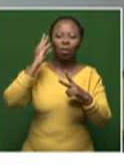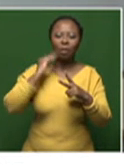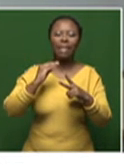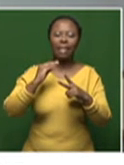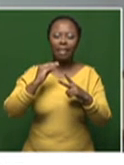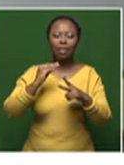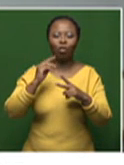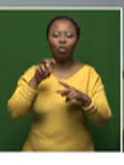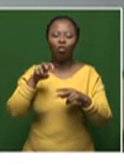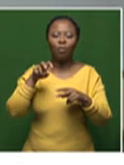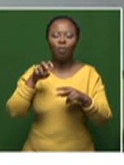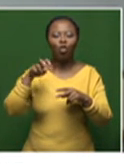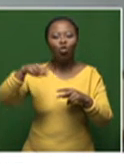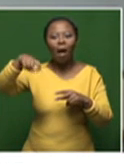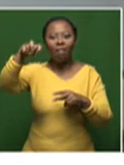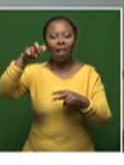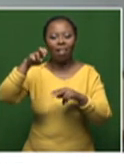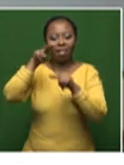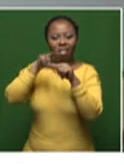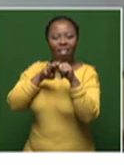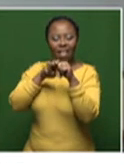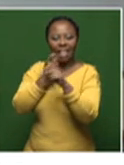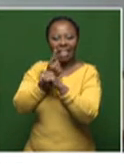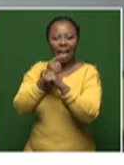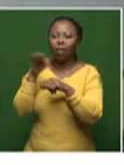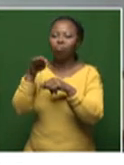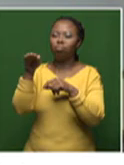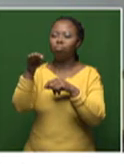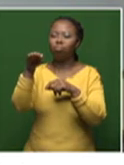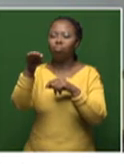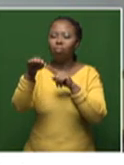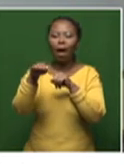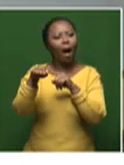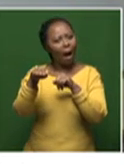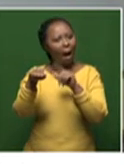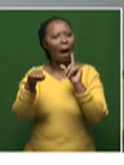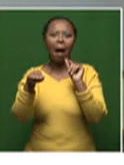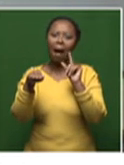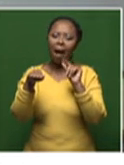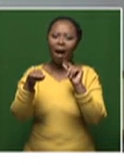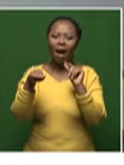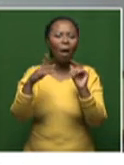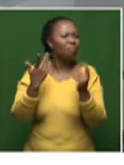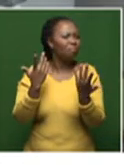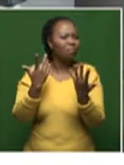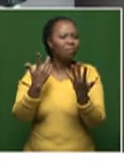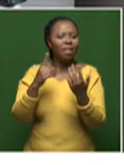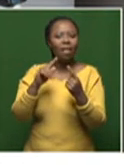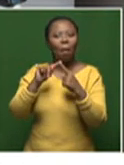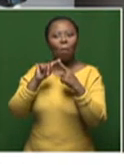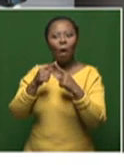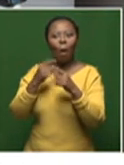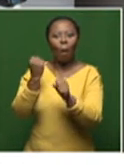taxi. And the film has gone into really amazing collections. And I thought, but what is the point of making this work